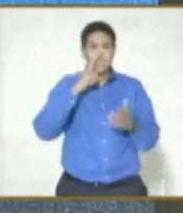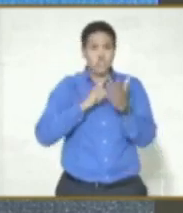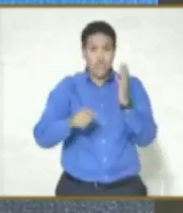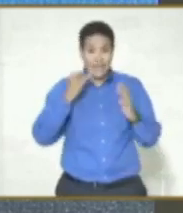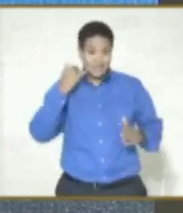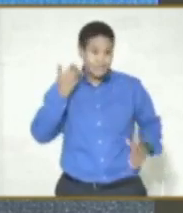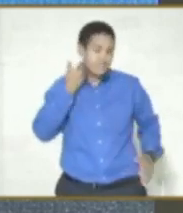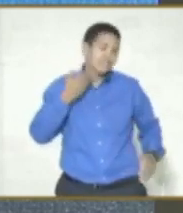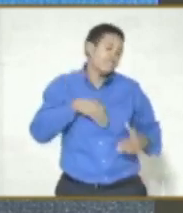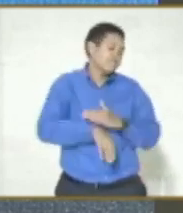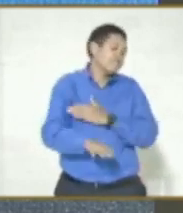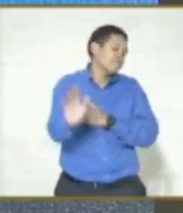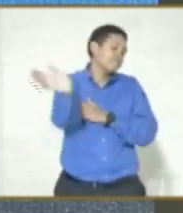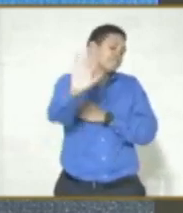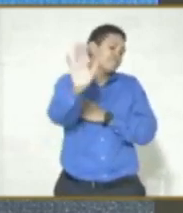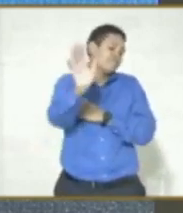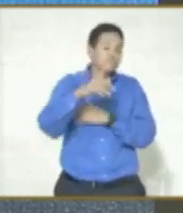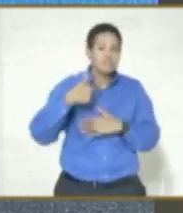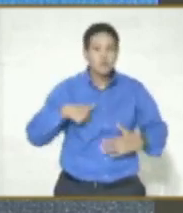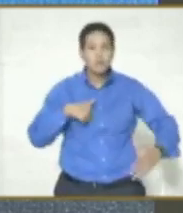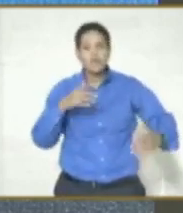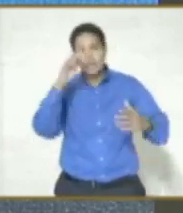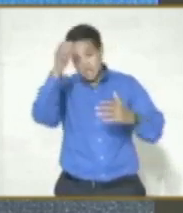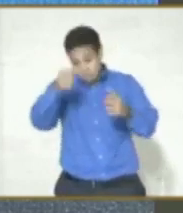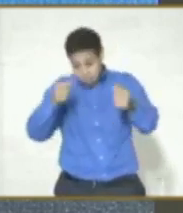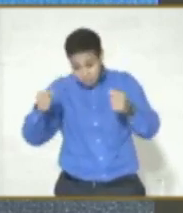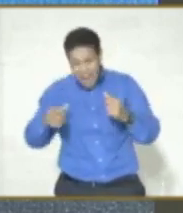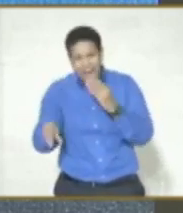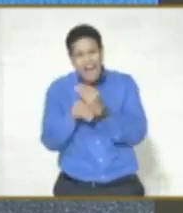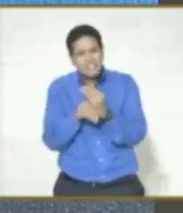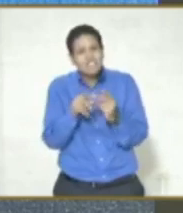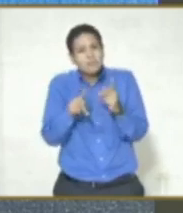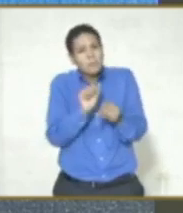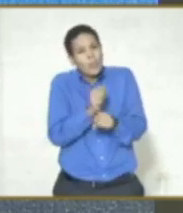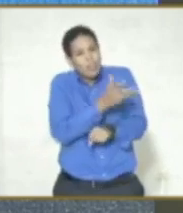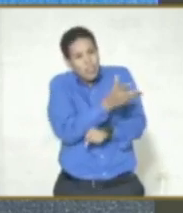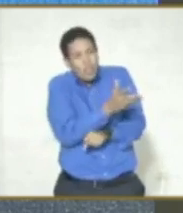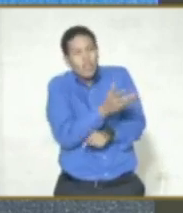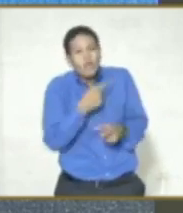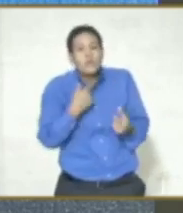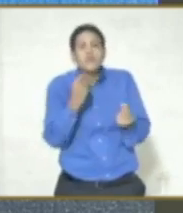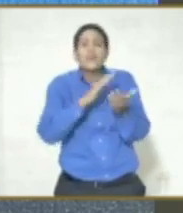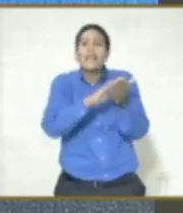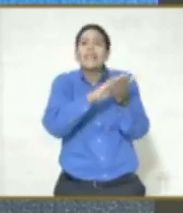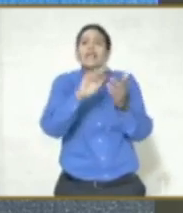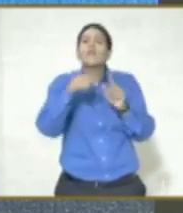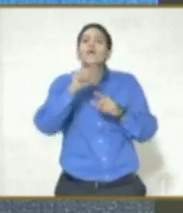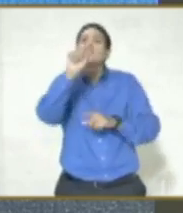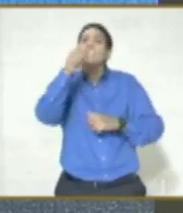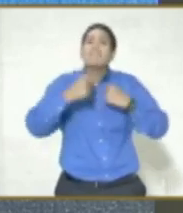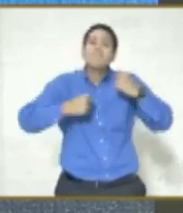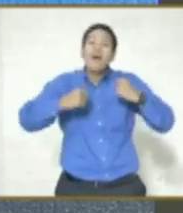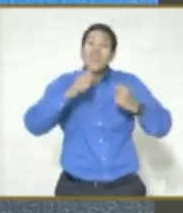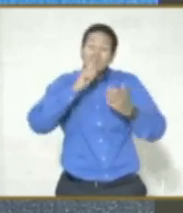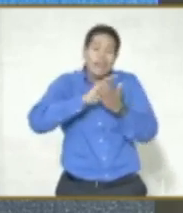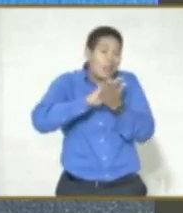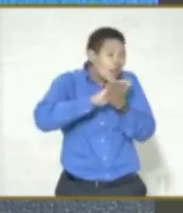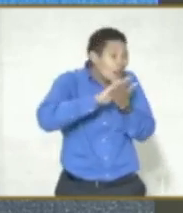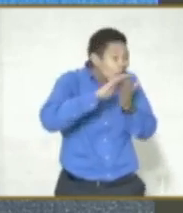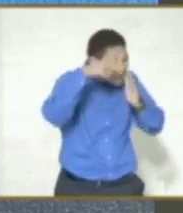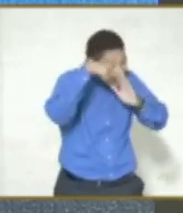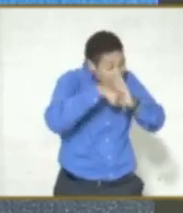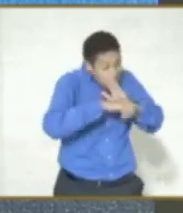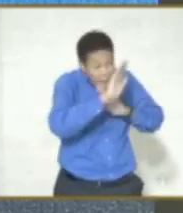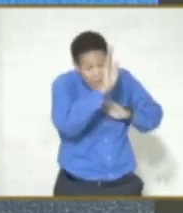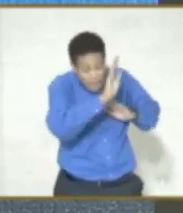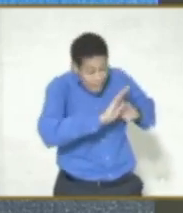We have, as I said, employed additional persons. We did a cleaning on the 20th of March, a thorough cleaning of the infirmary. And what it